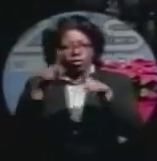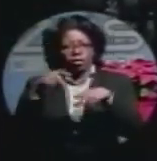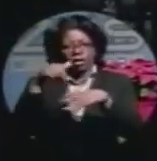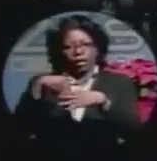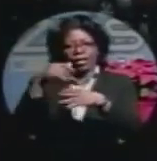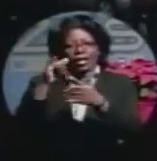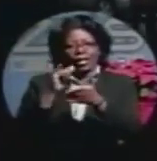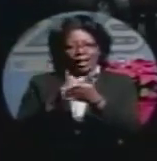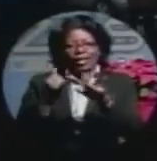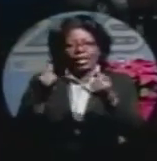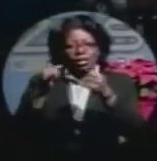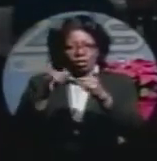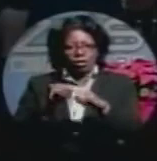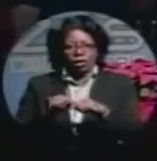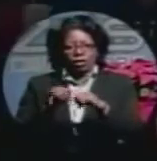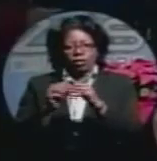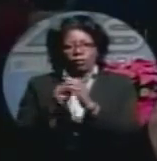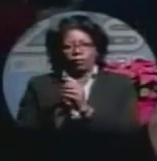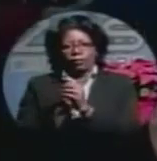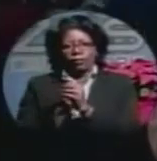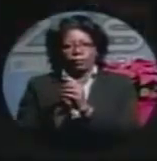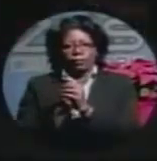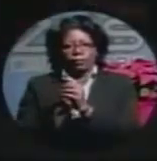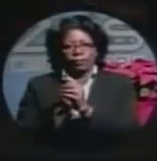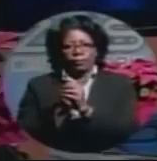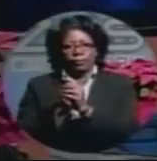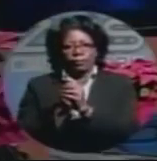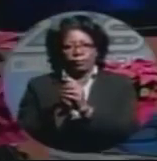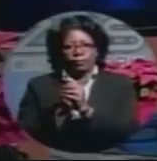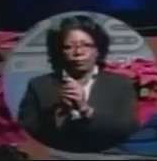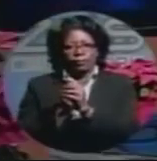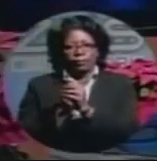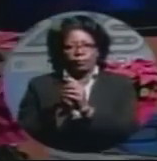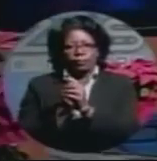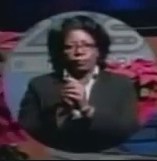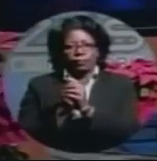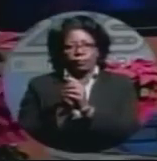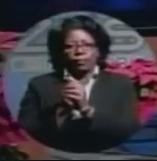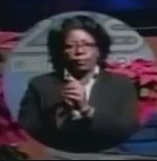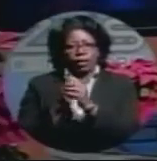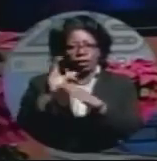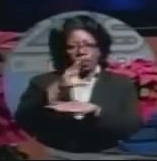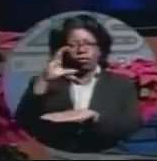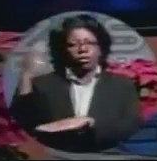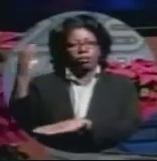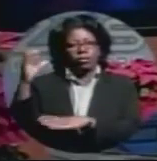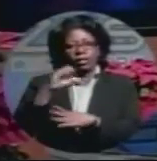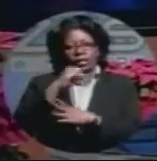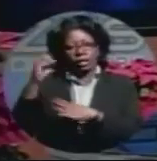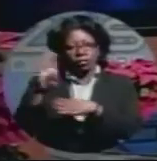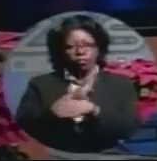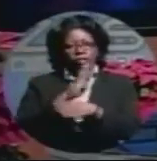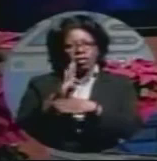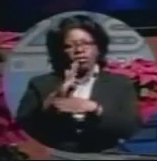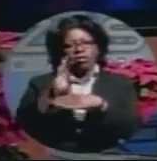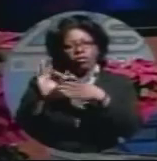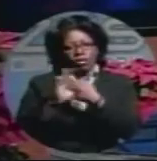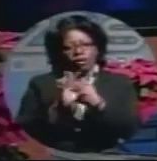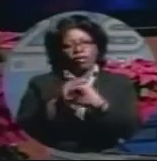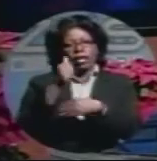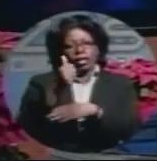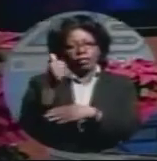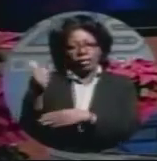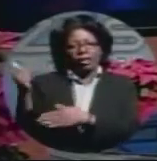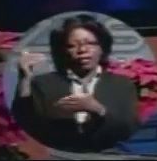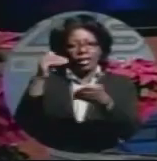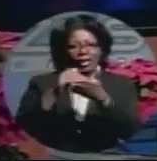the incident. Andrew Knowles, ZNS Network News. Amidst the Christmas season, businesses are safeguarding themselves